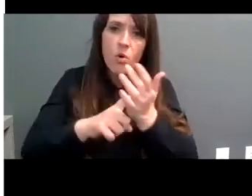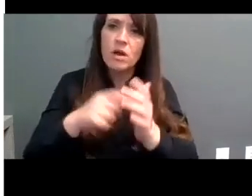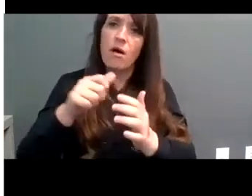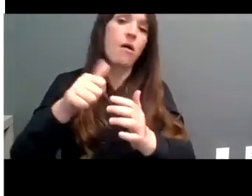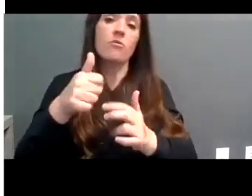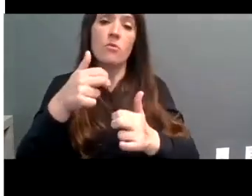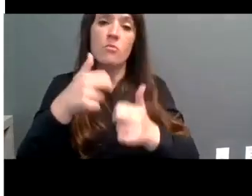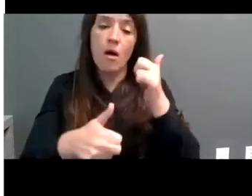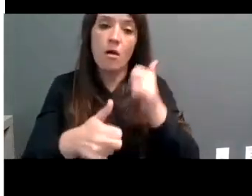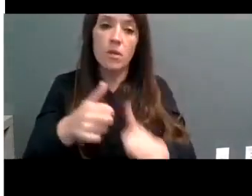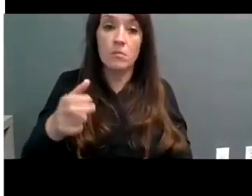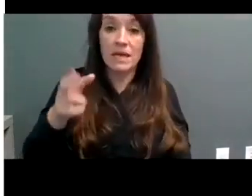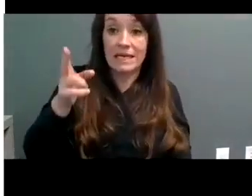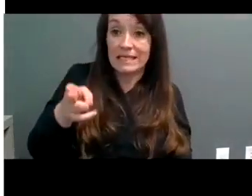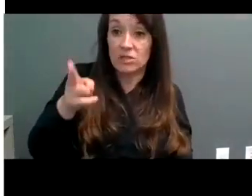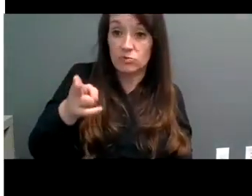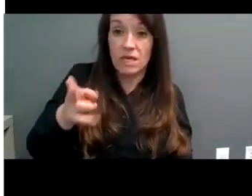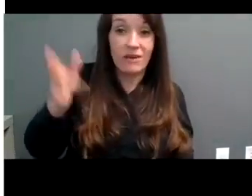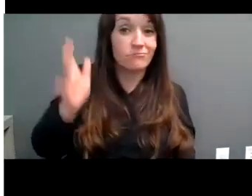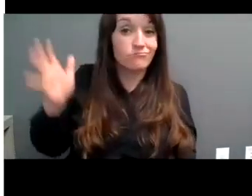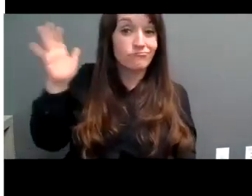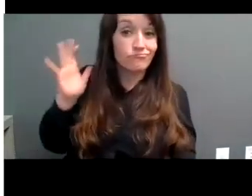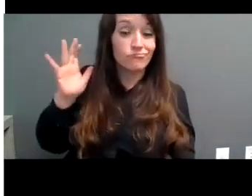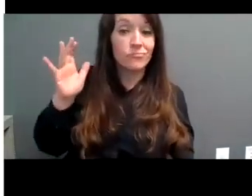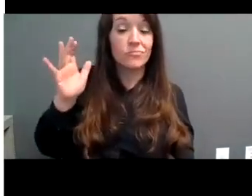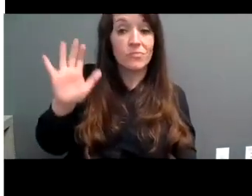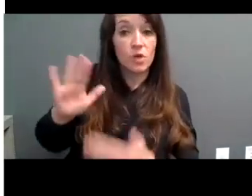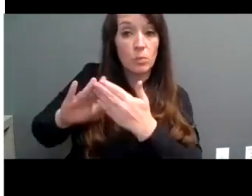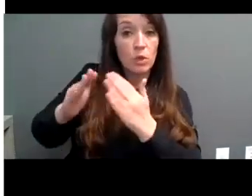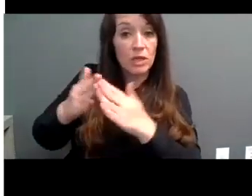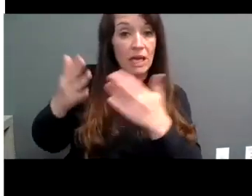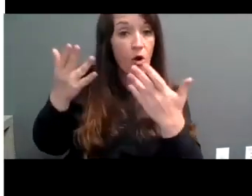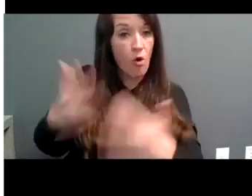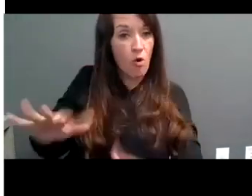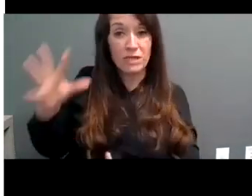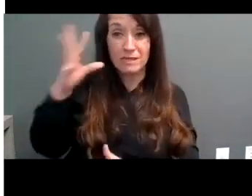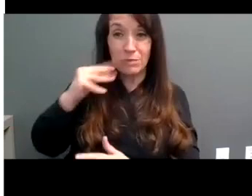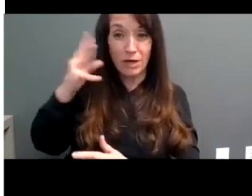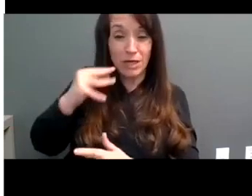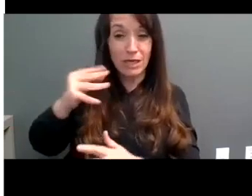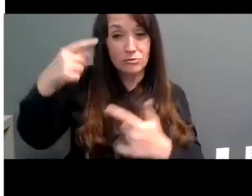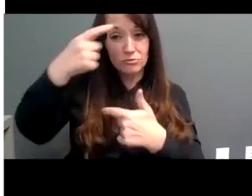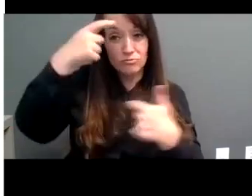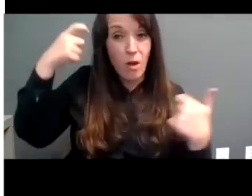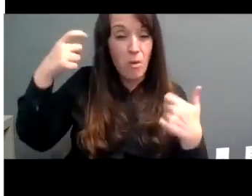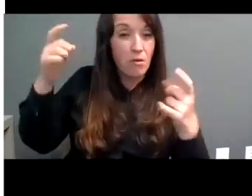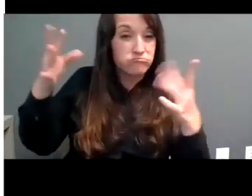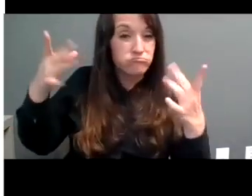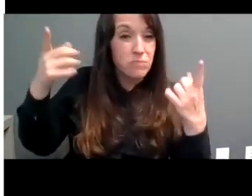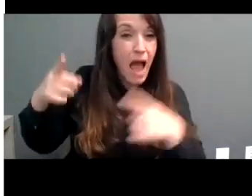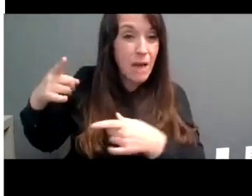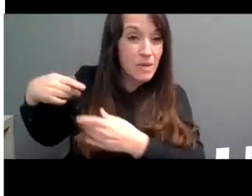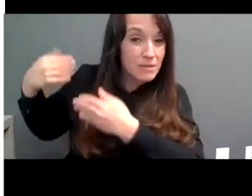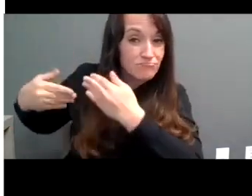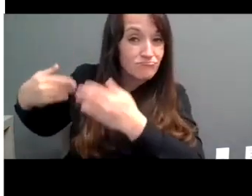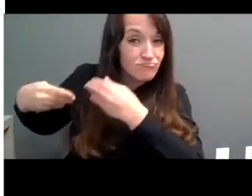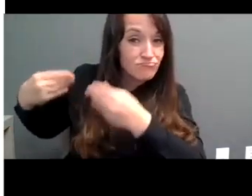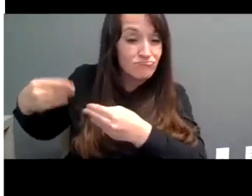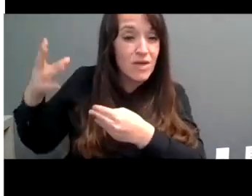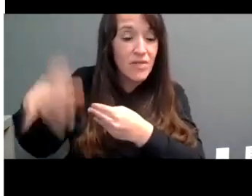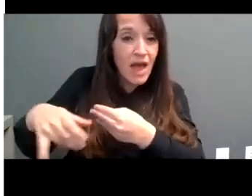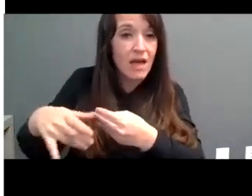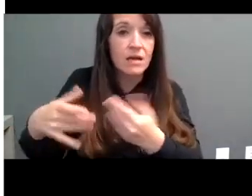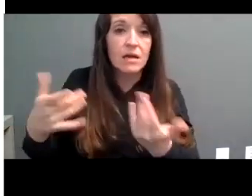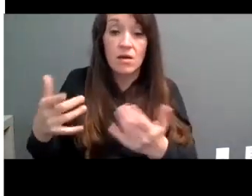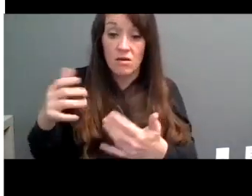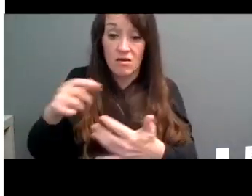a particular population, and similar dynamics. All of this and more can affect how survivors respond to an